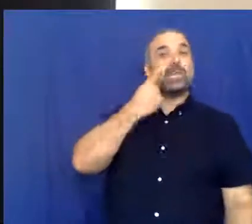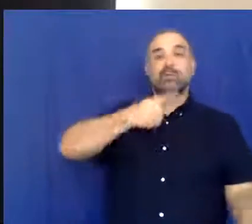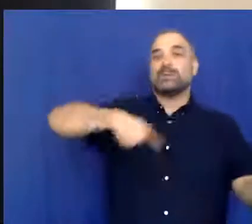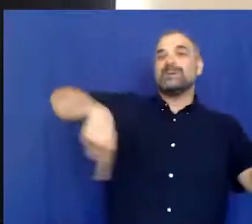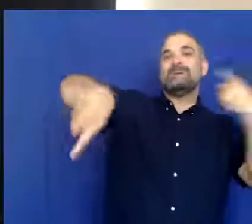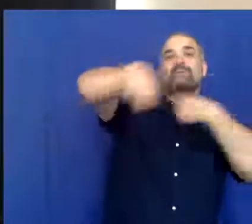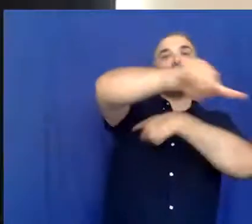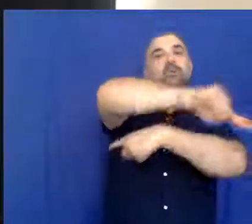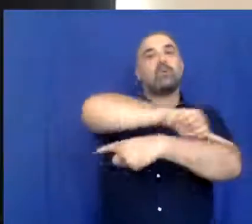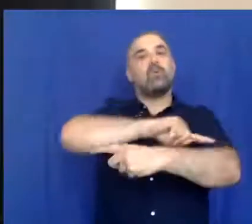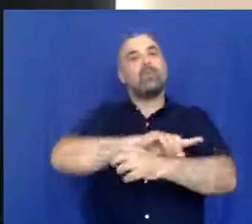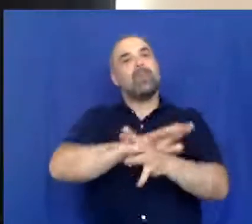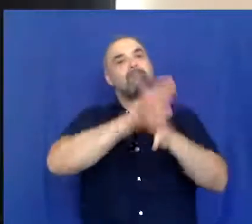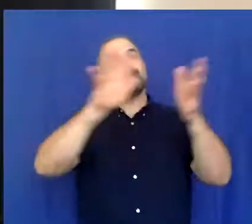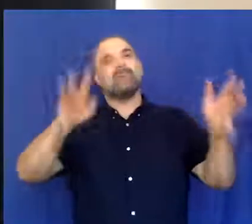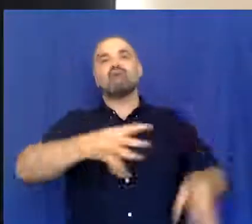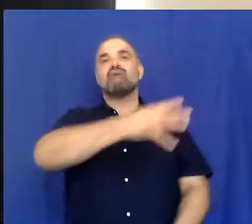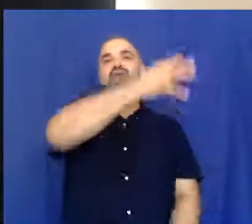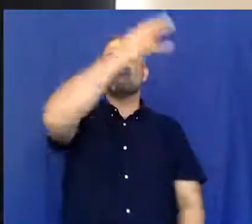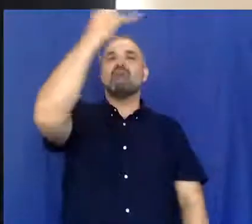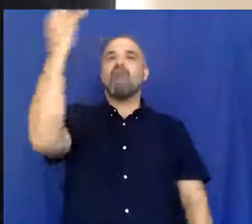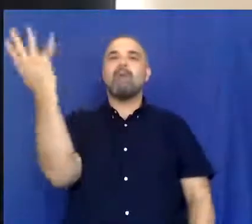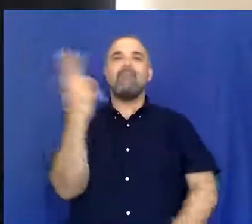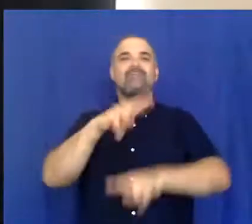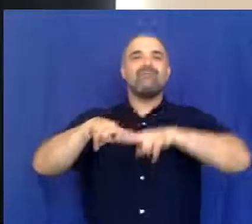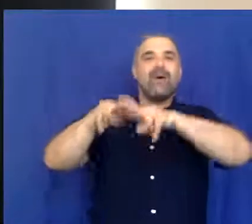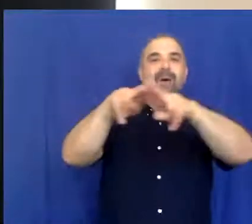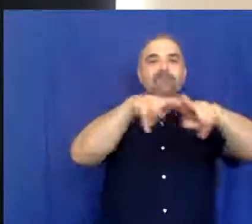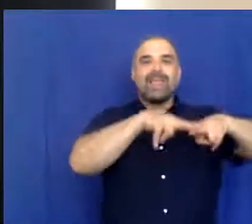we'll see that we're all a